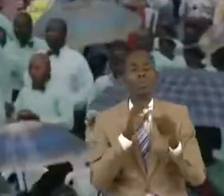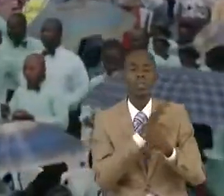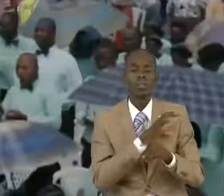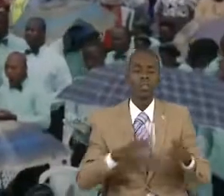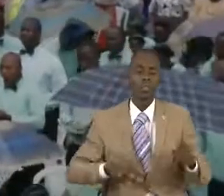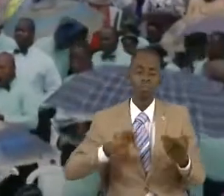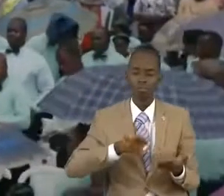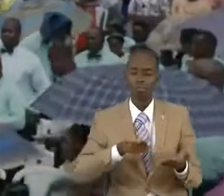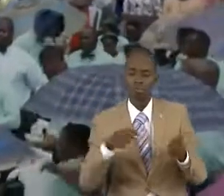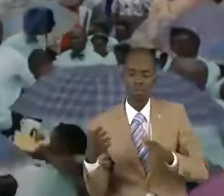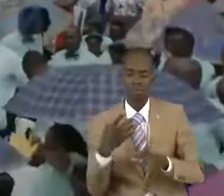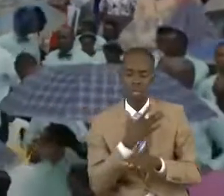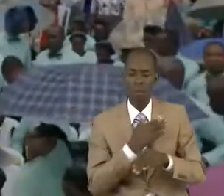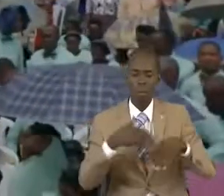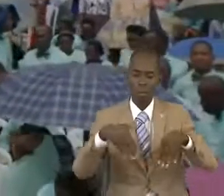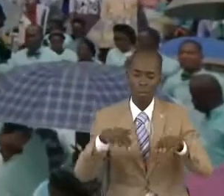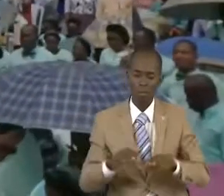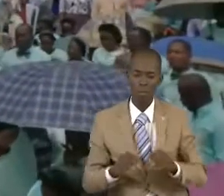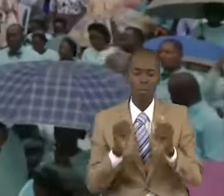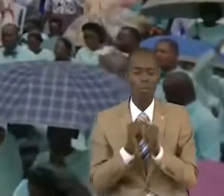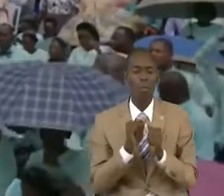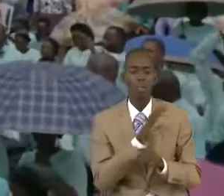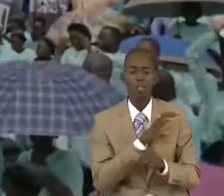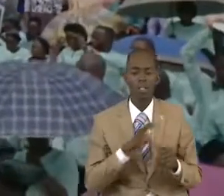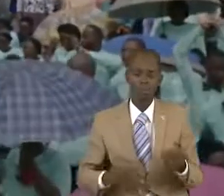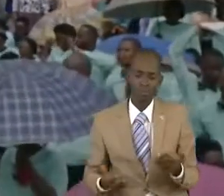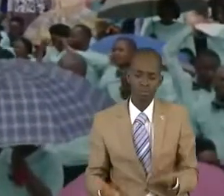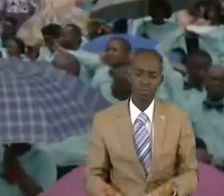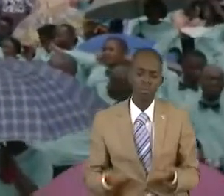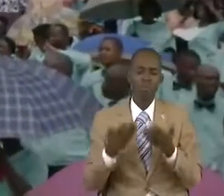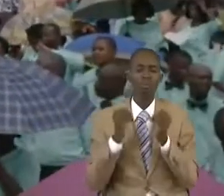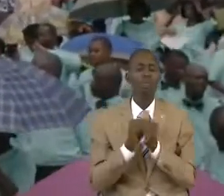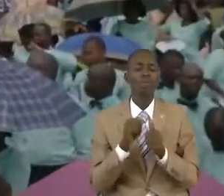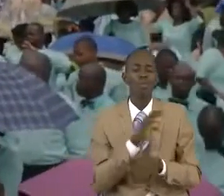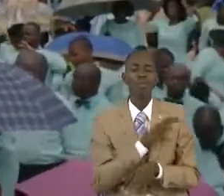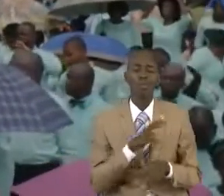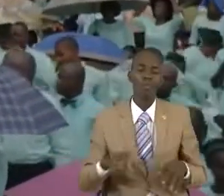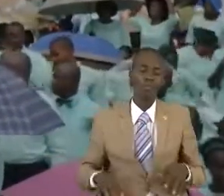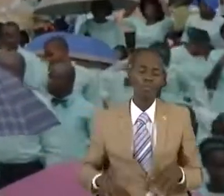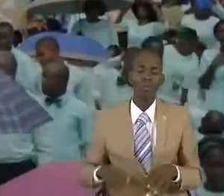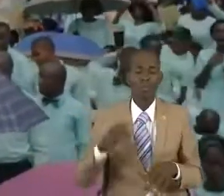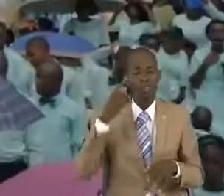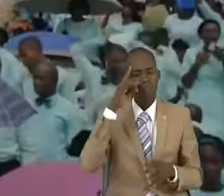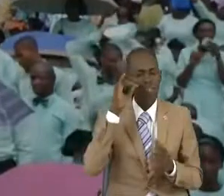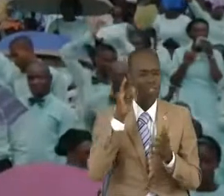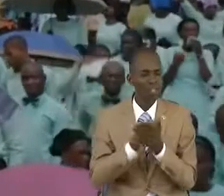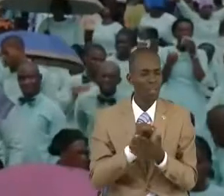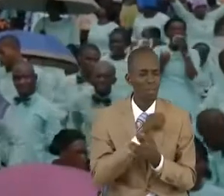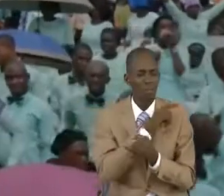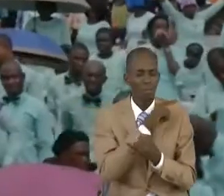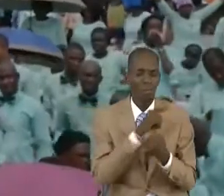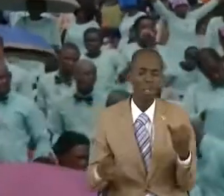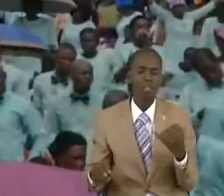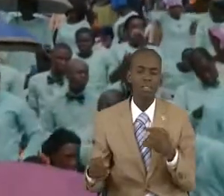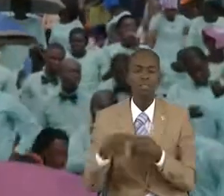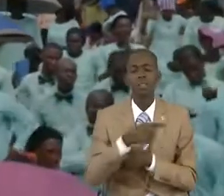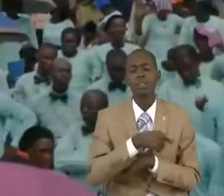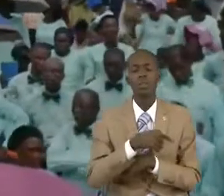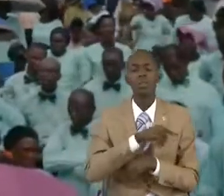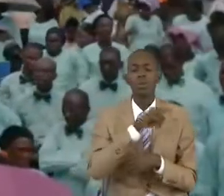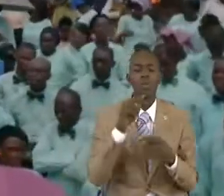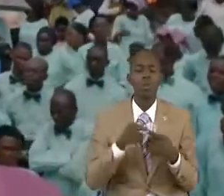buried with Christ. Risen with Christ. On that final day, when the trumpet